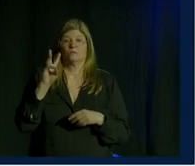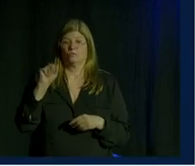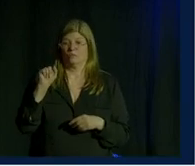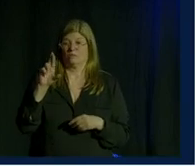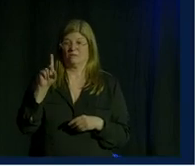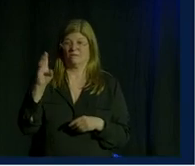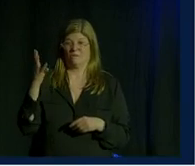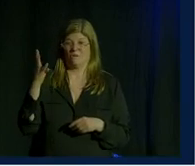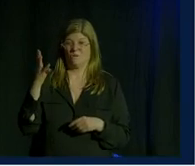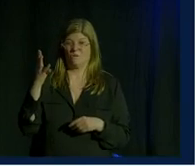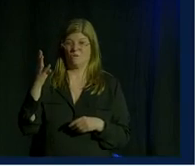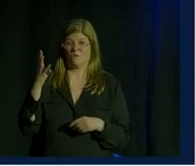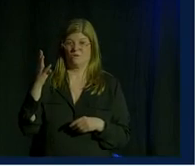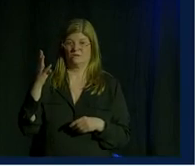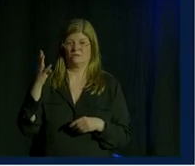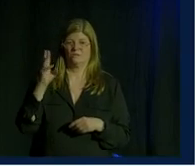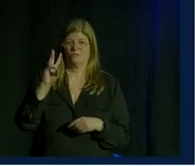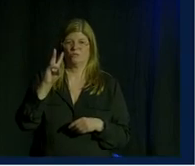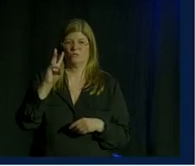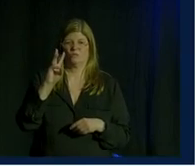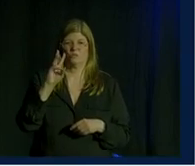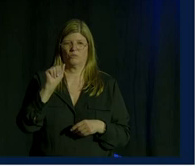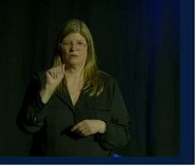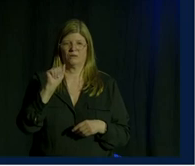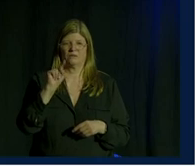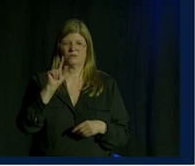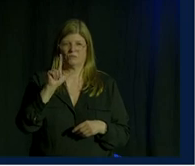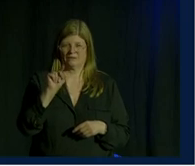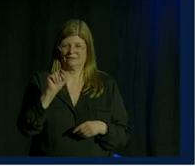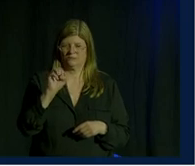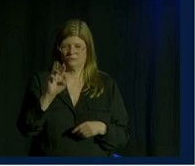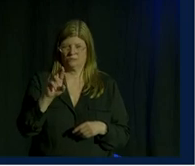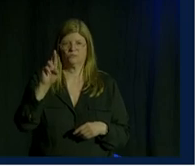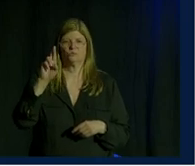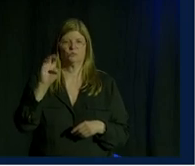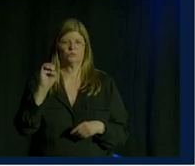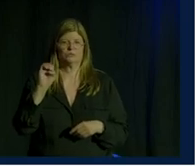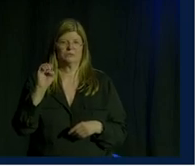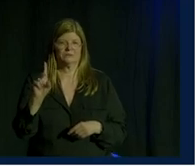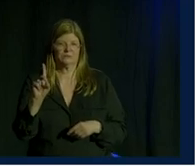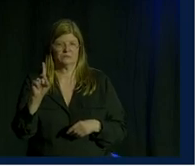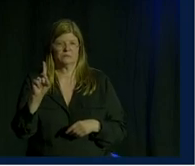Children's National Research and Innovation Campus Project, covering over